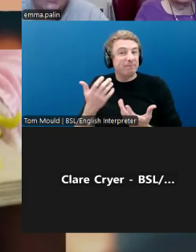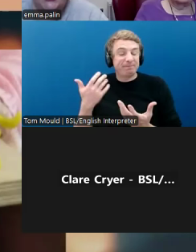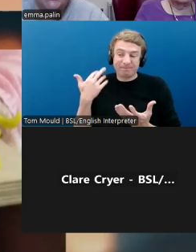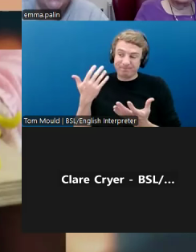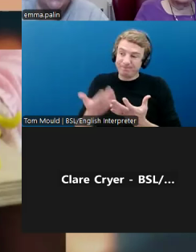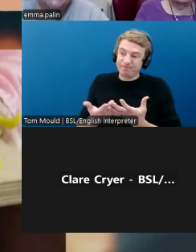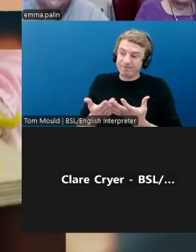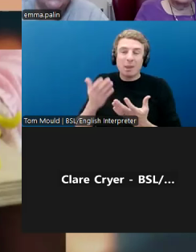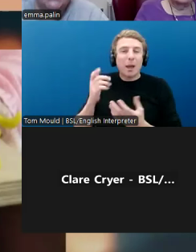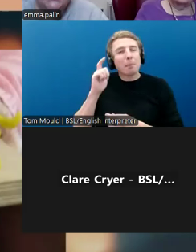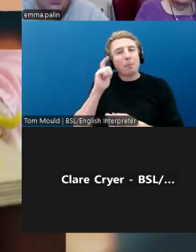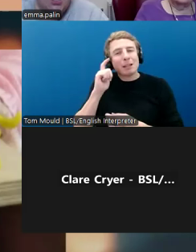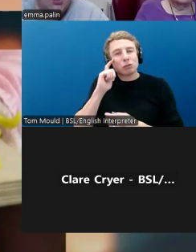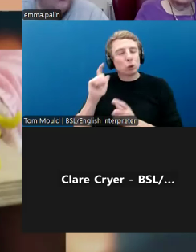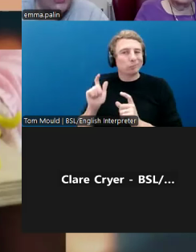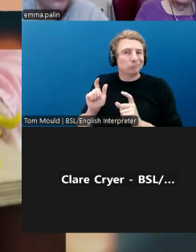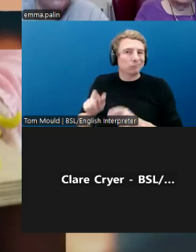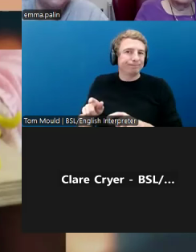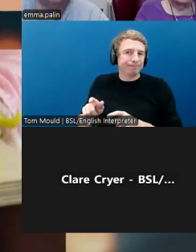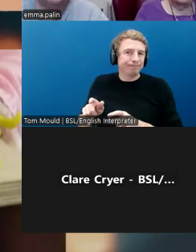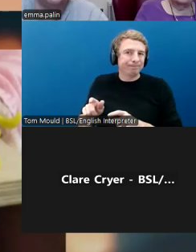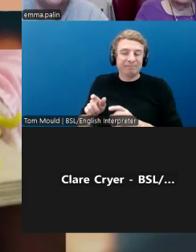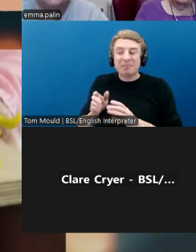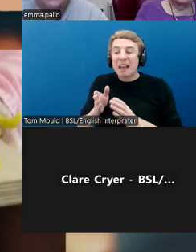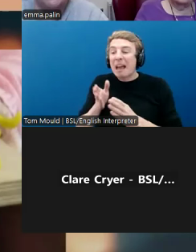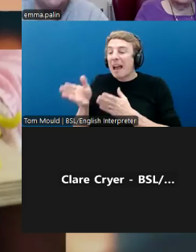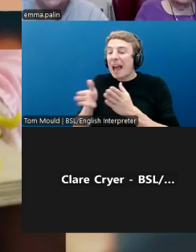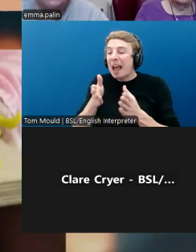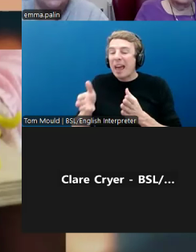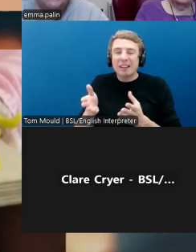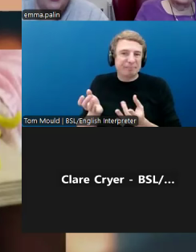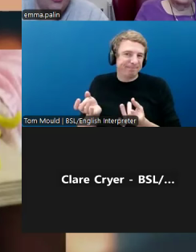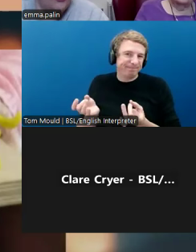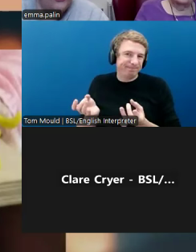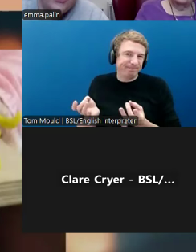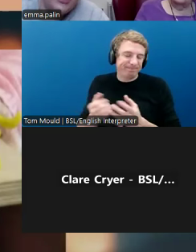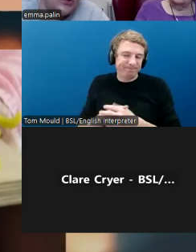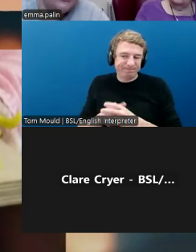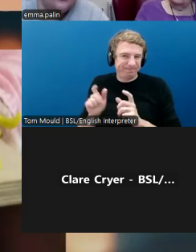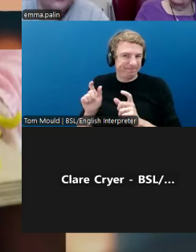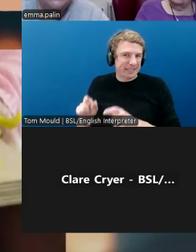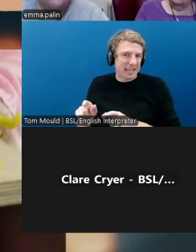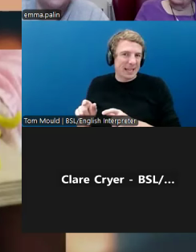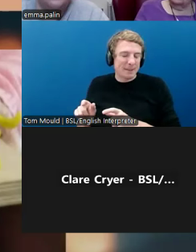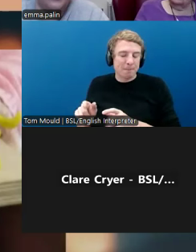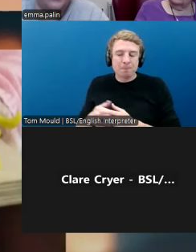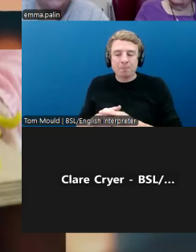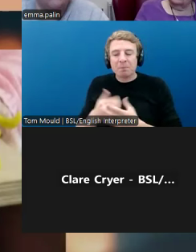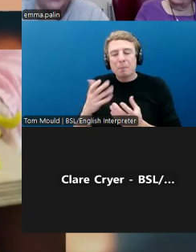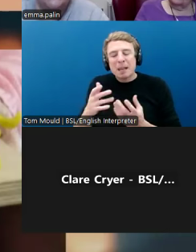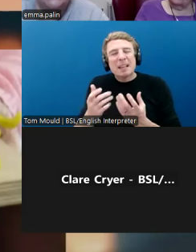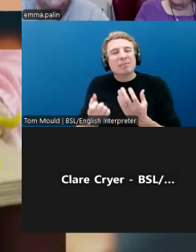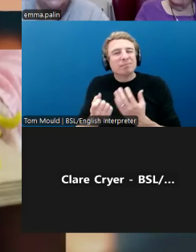really engaging in activities, but came along to some of the ceramic sessions. And although she wasn't really bothered